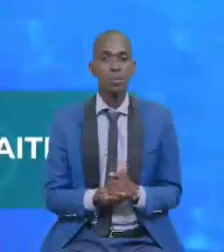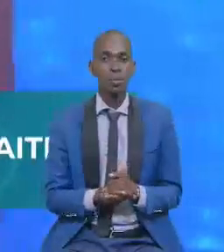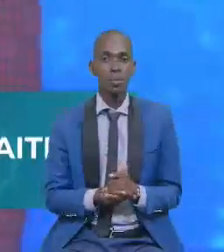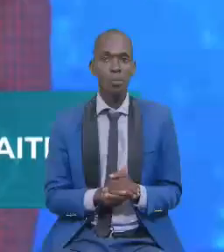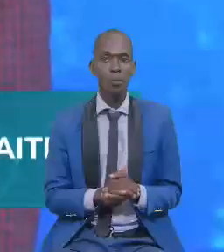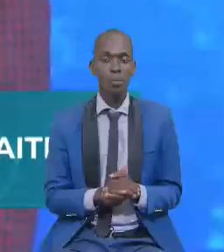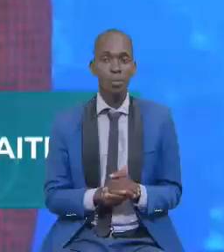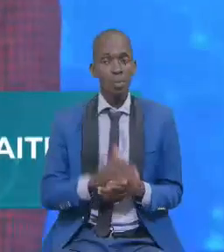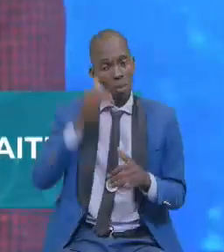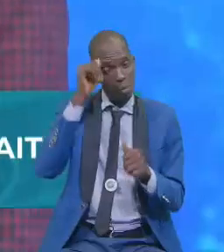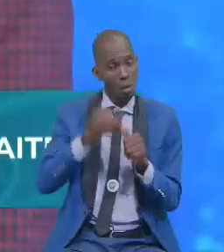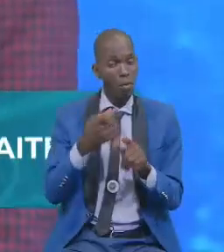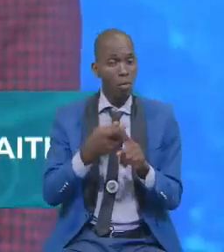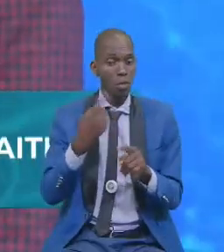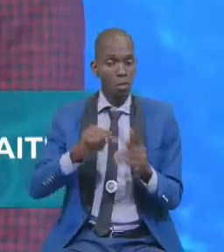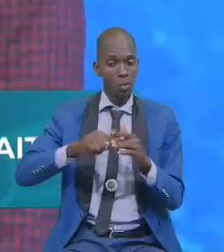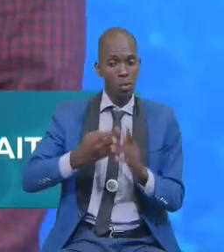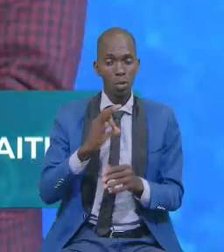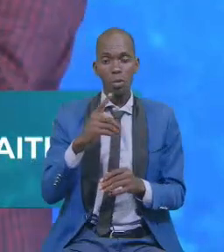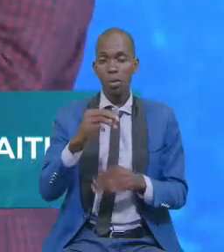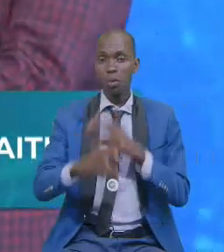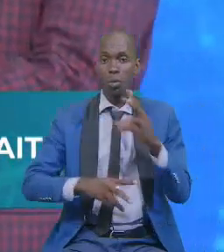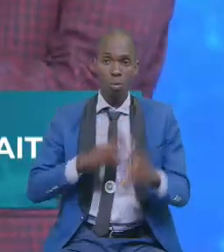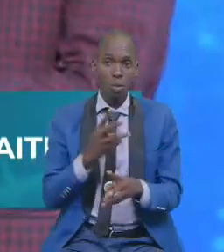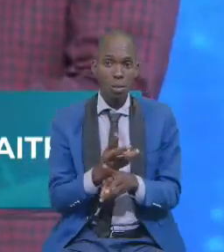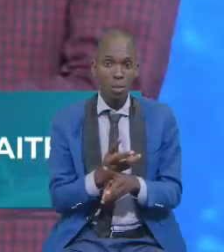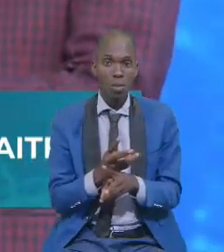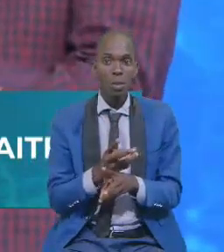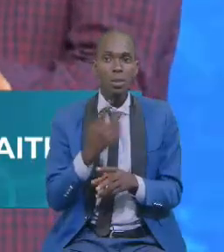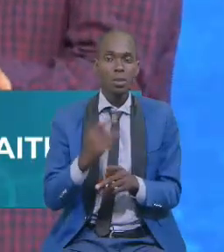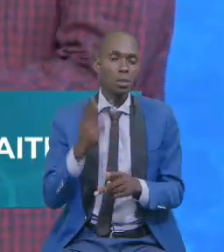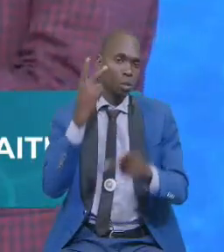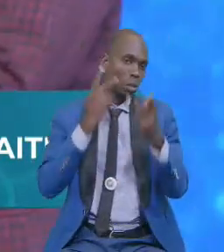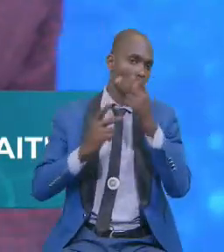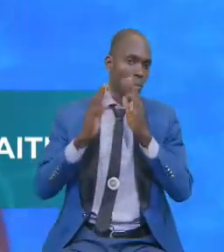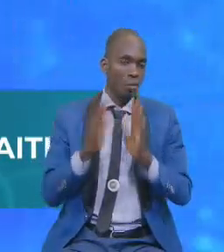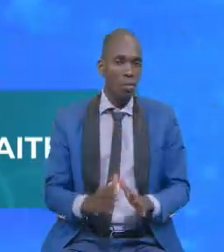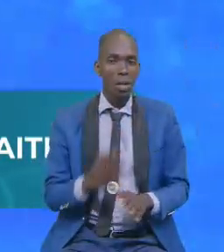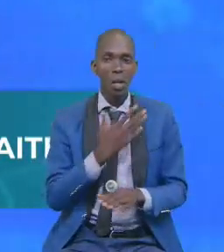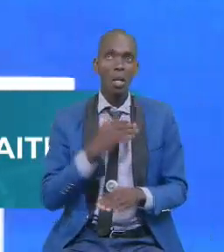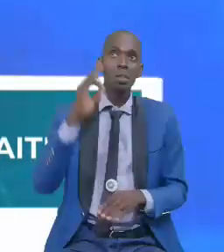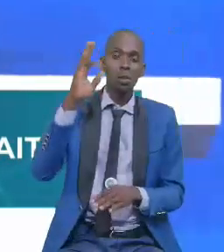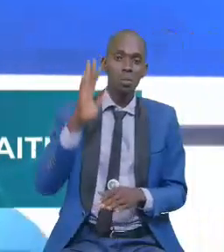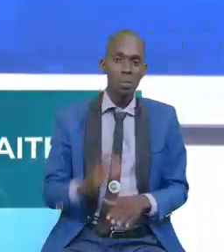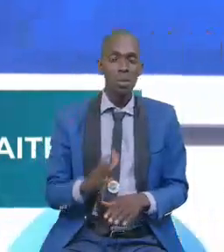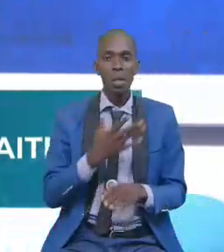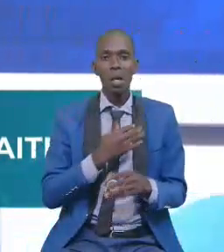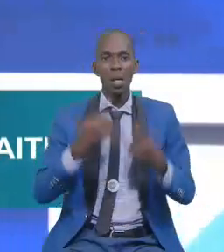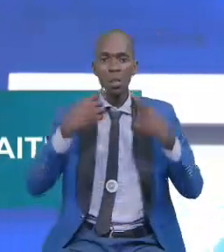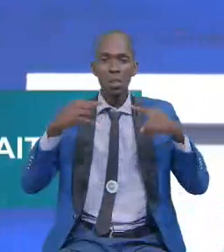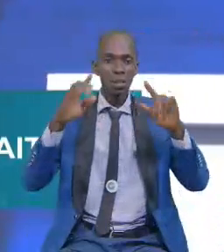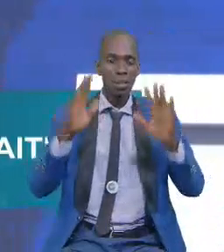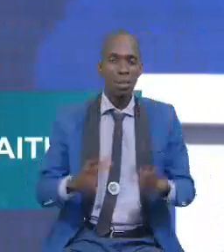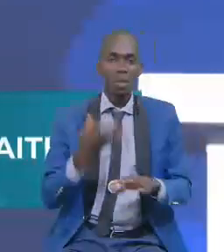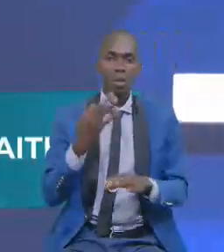Remember, from the beginning of the world, the prophets and the preachers and the proclaimers of God's glory, they've